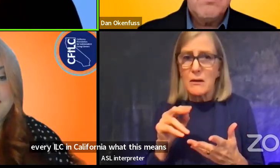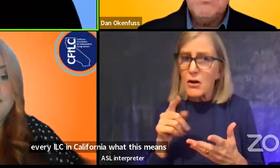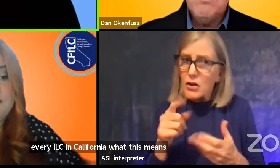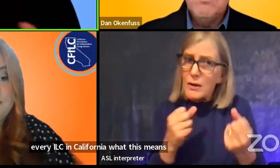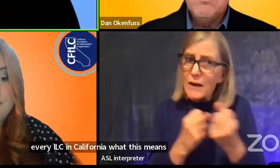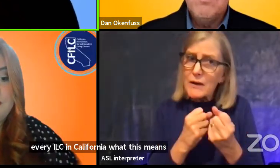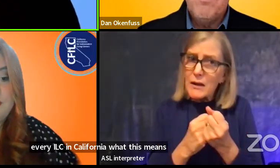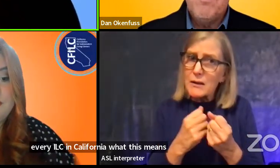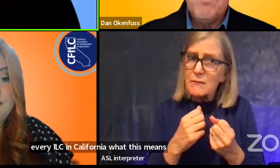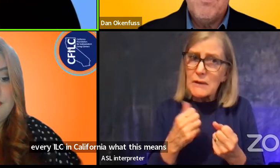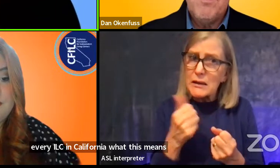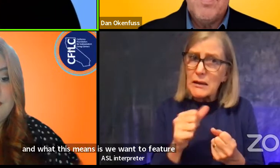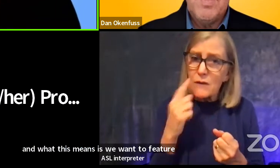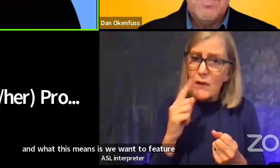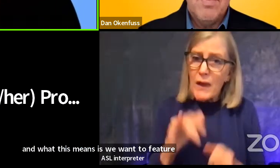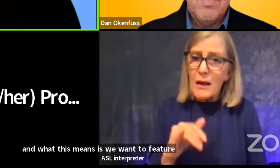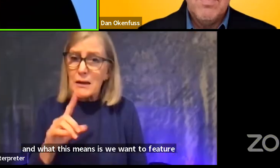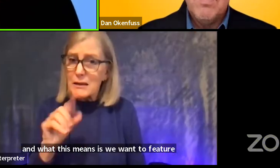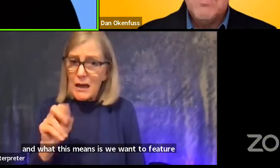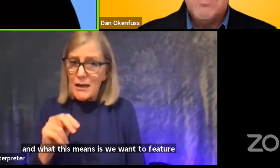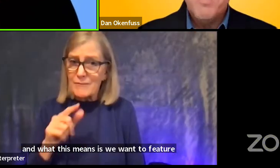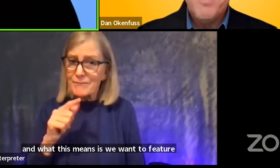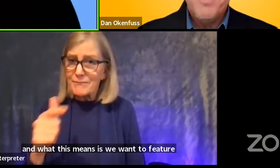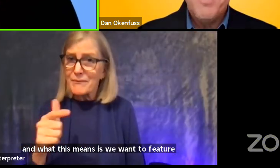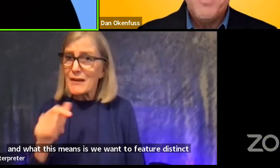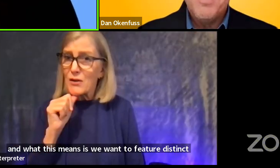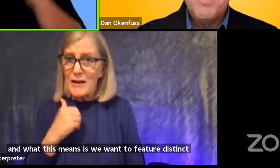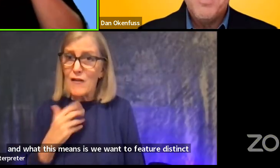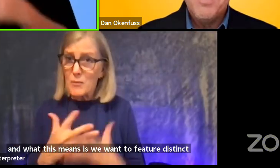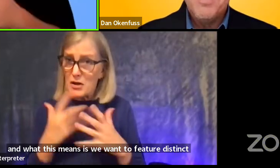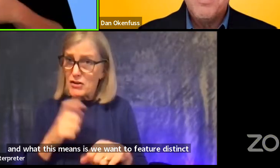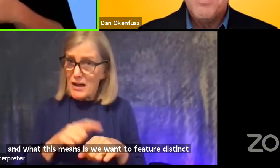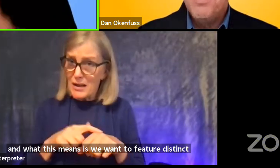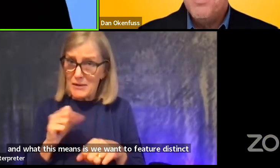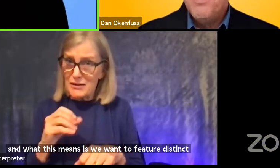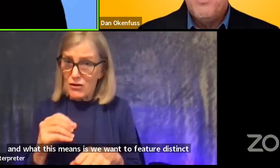area? And Dan, take it away. We don't have much time though, so.